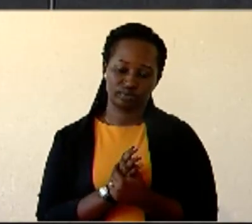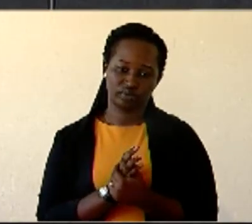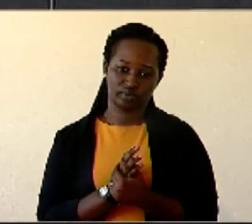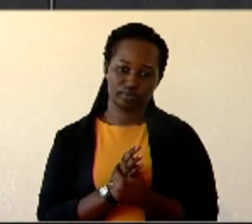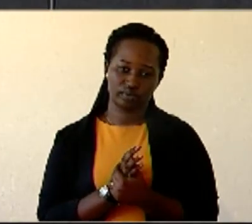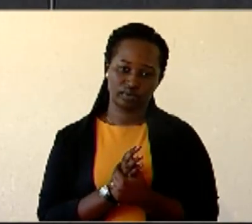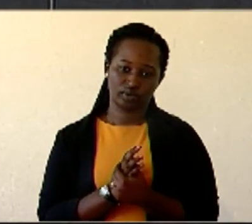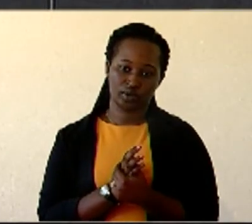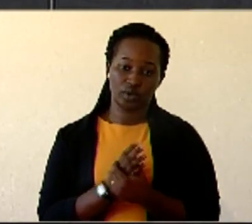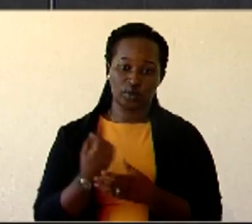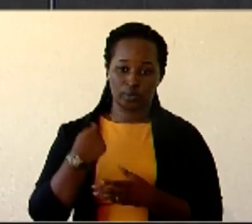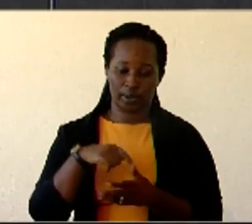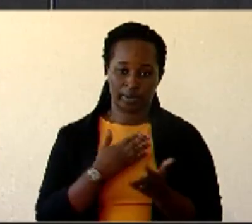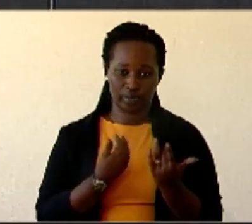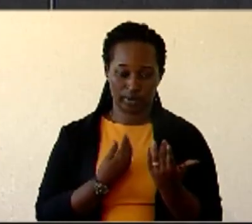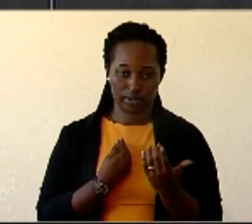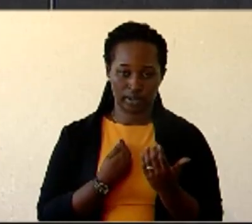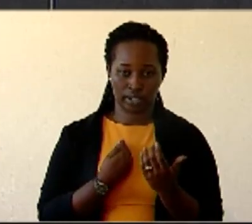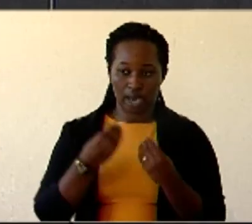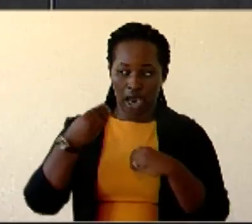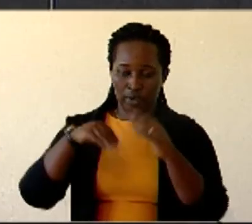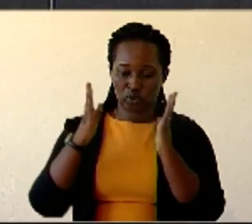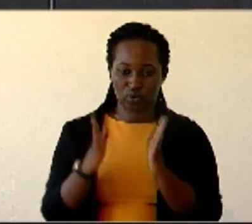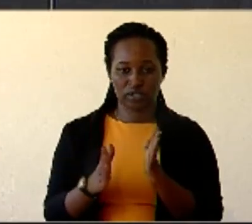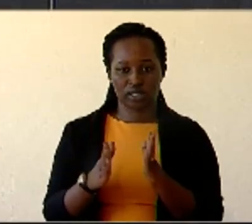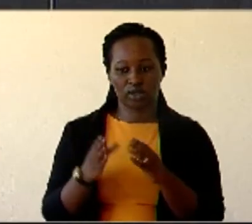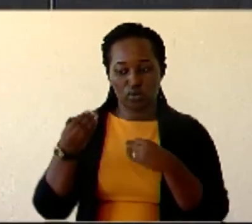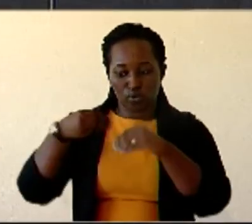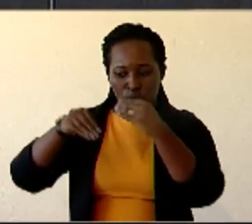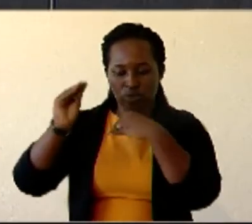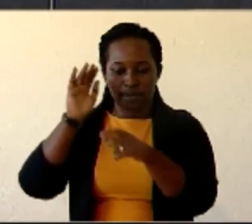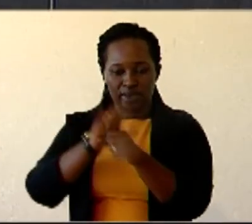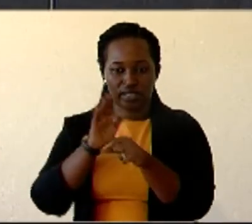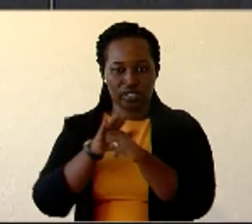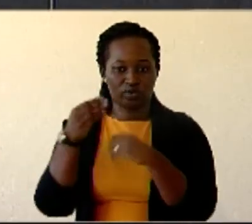then we expect producers, we expect sellers to supply more